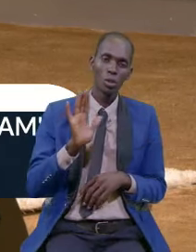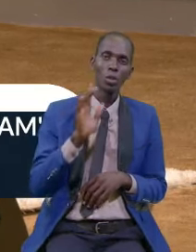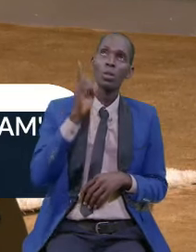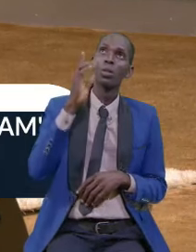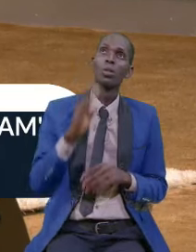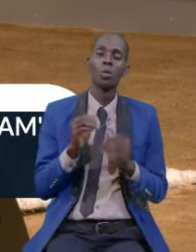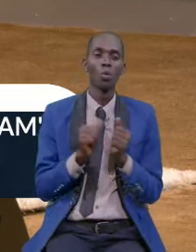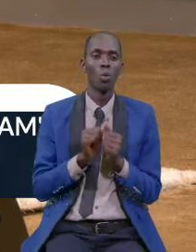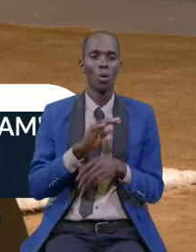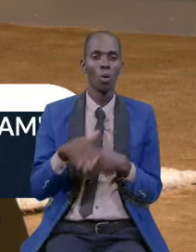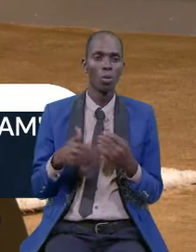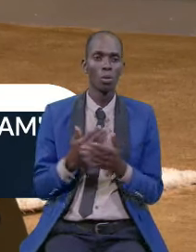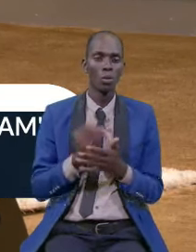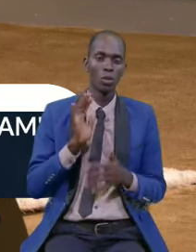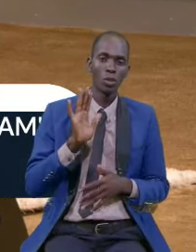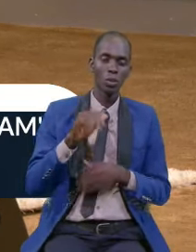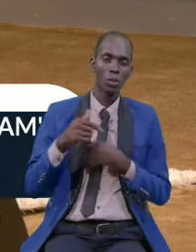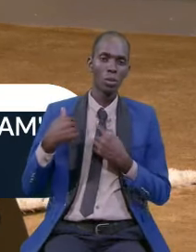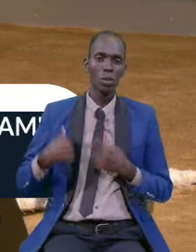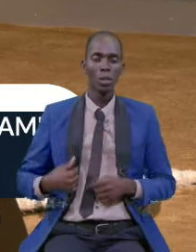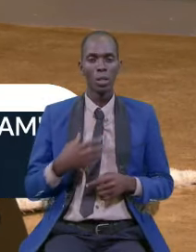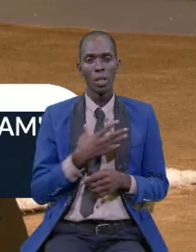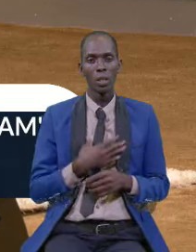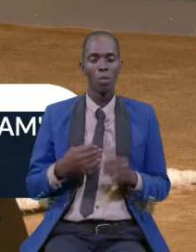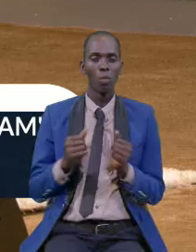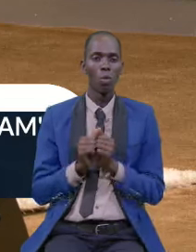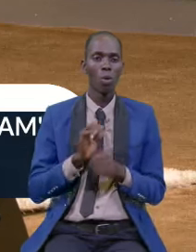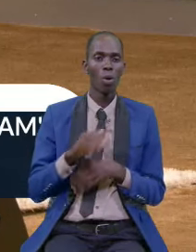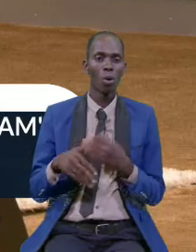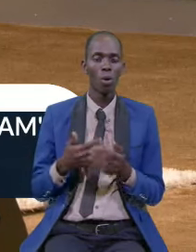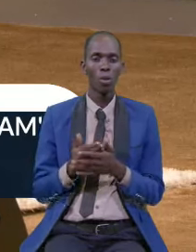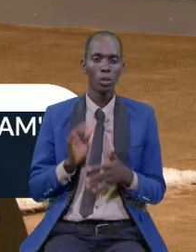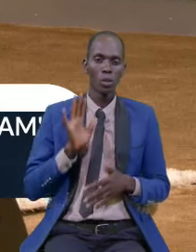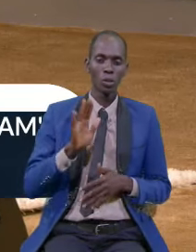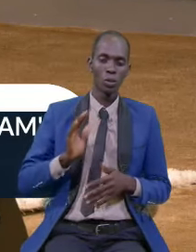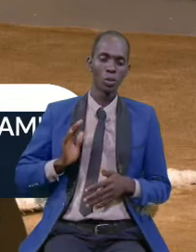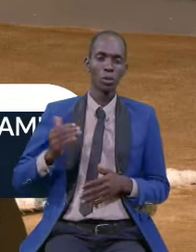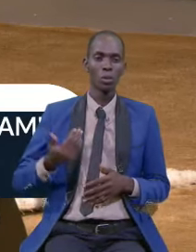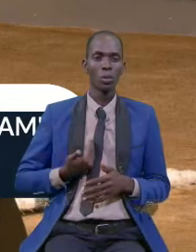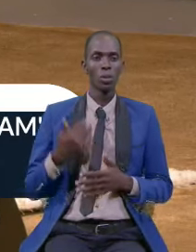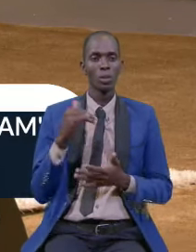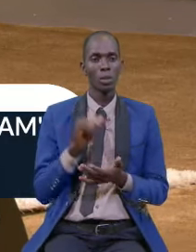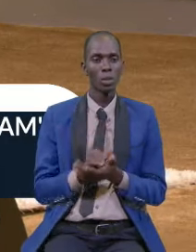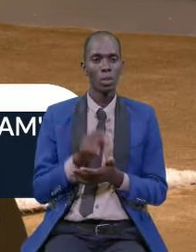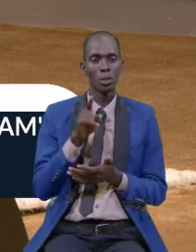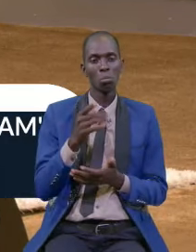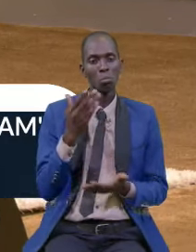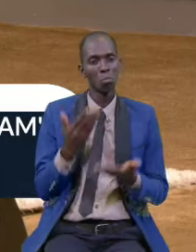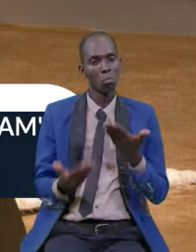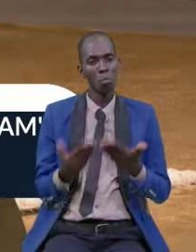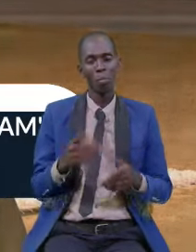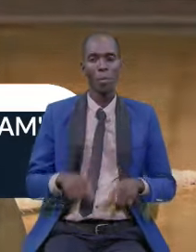your heart and with all your soul, that thou mayest